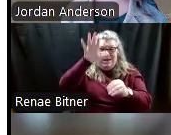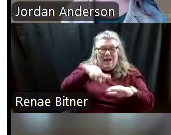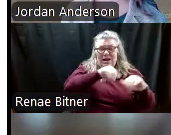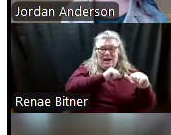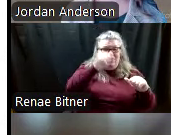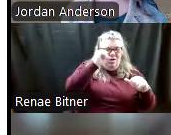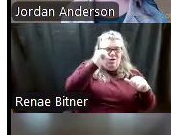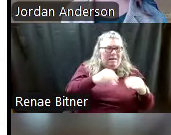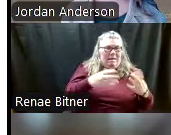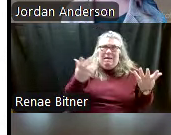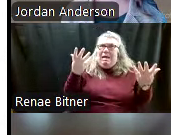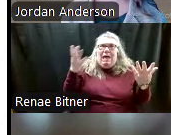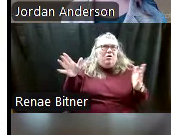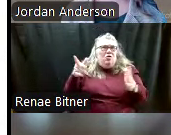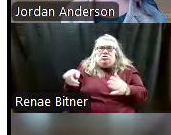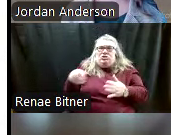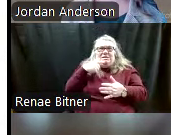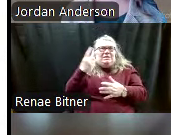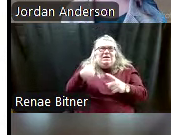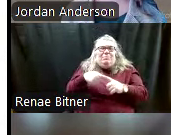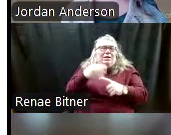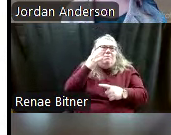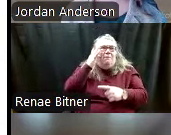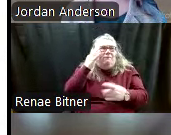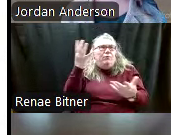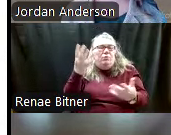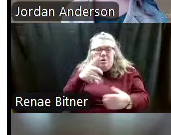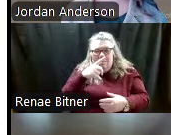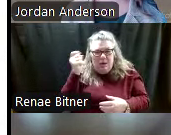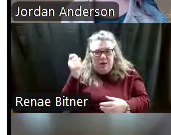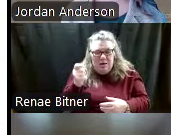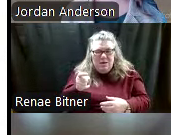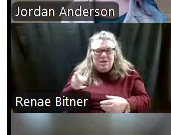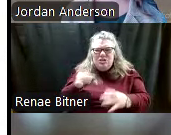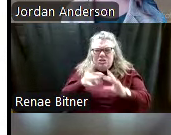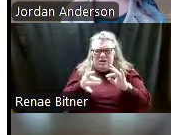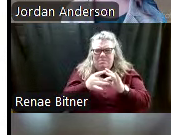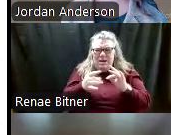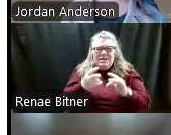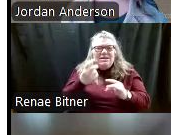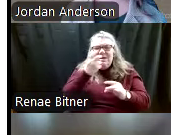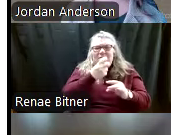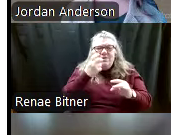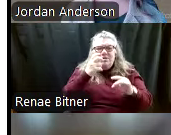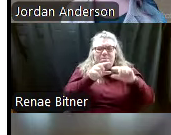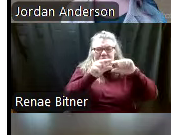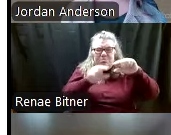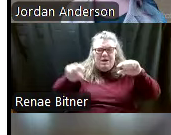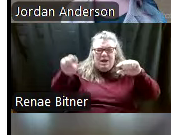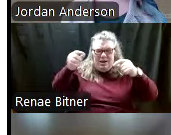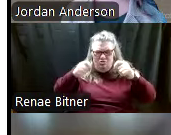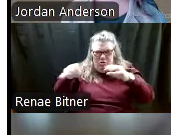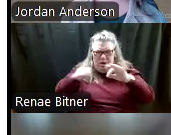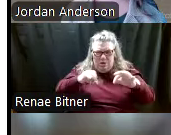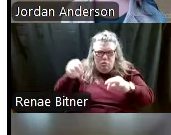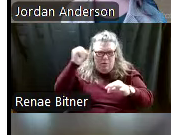said, I don't know, she said something about fruit because she had mentioned the speech banana when trying to describe the audiogram, and that